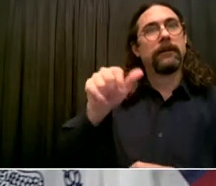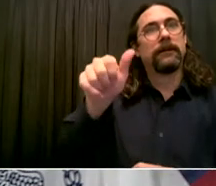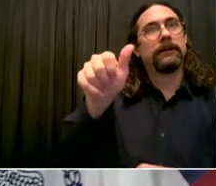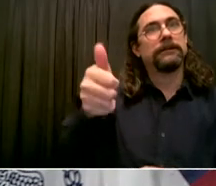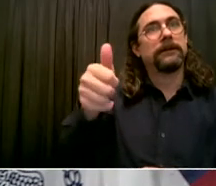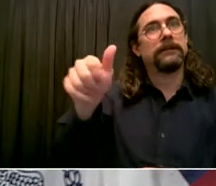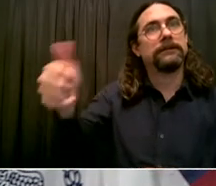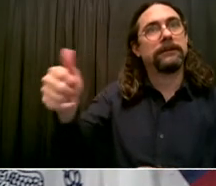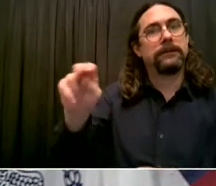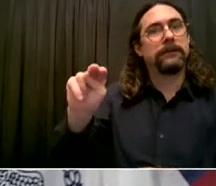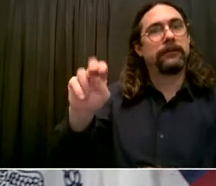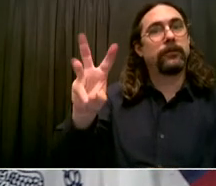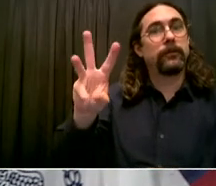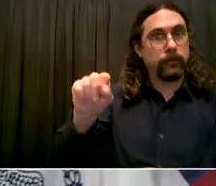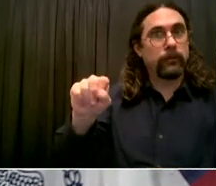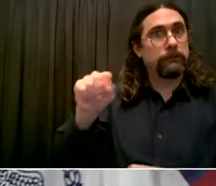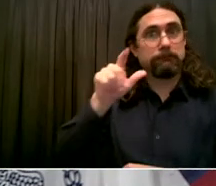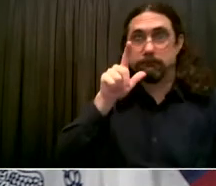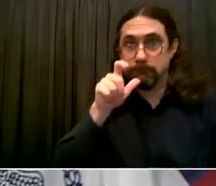Roger?